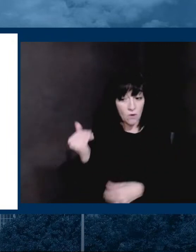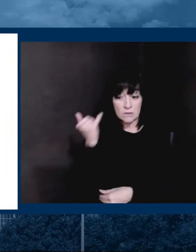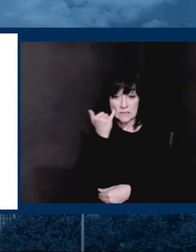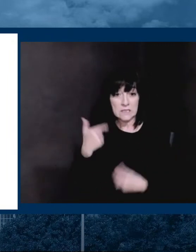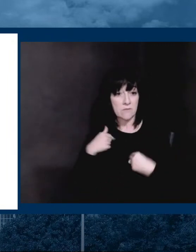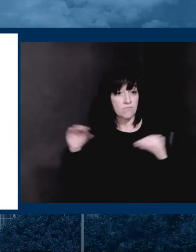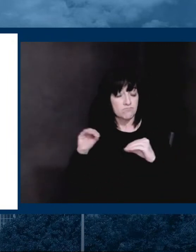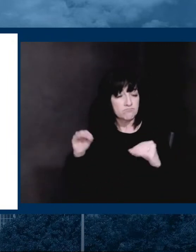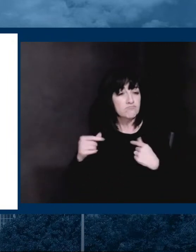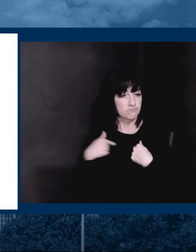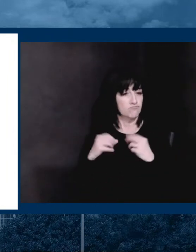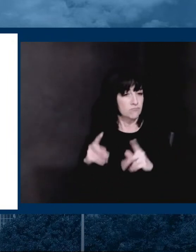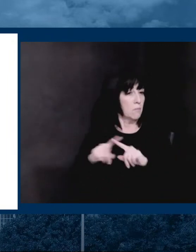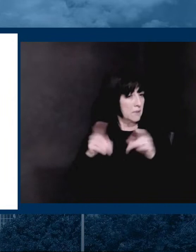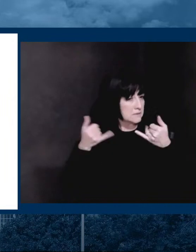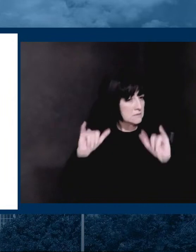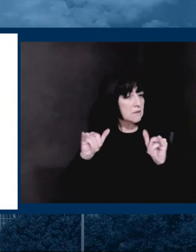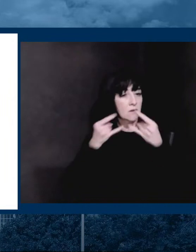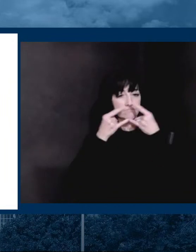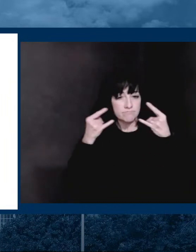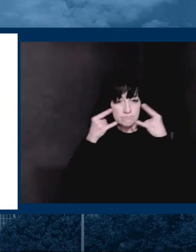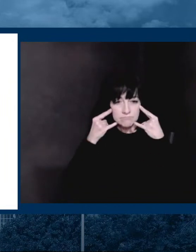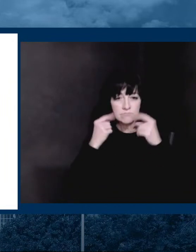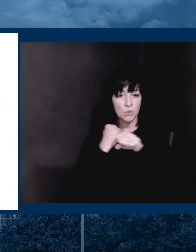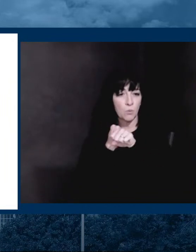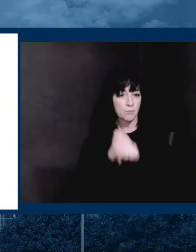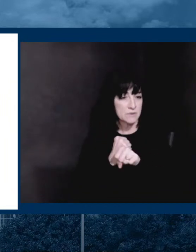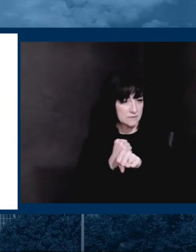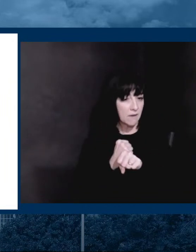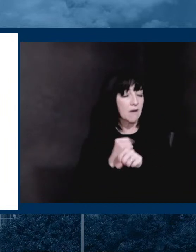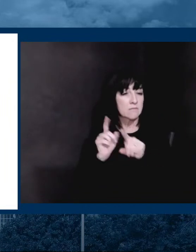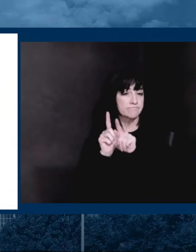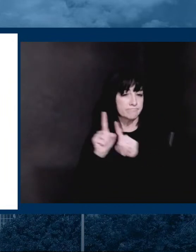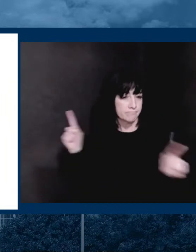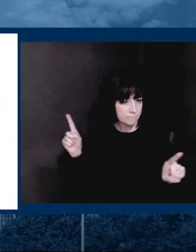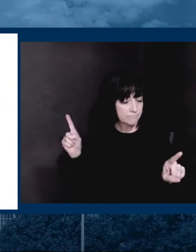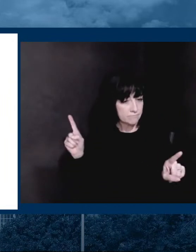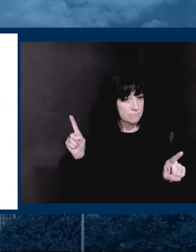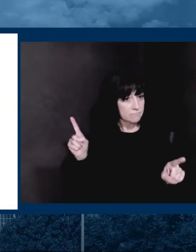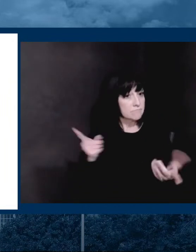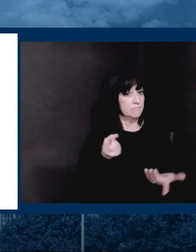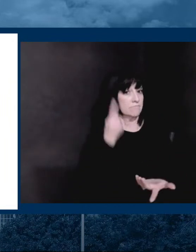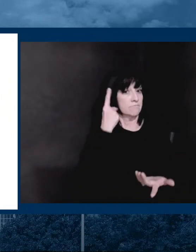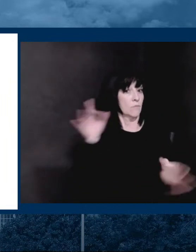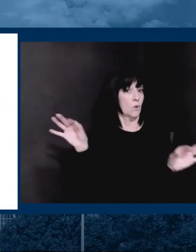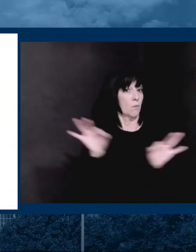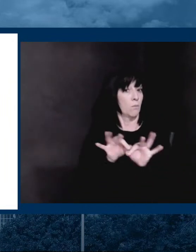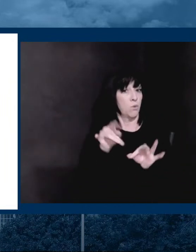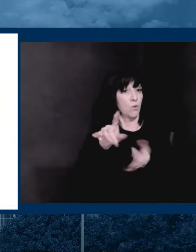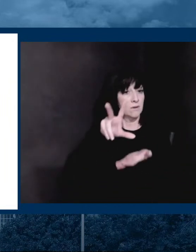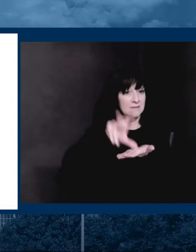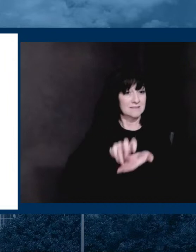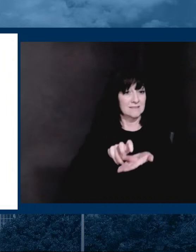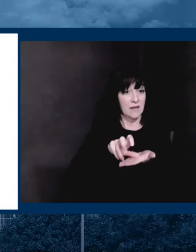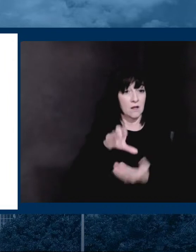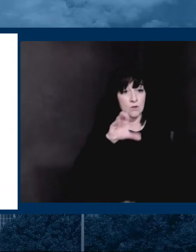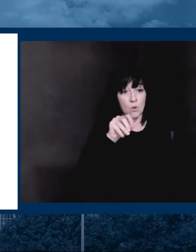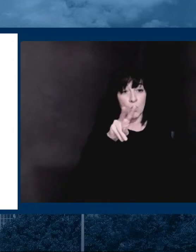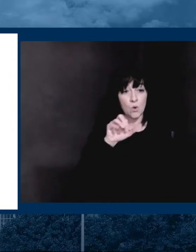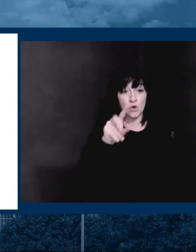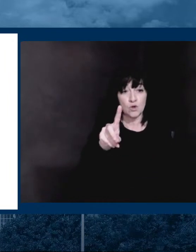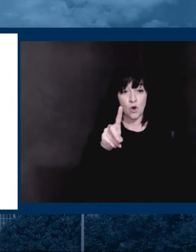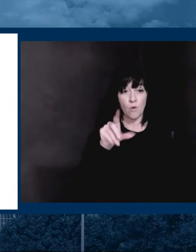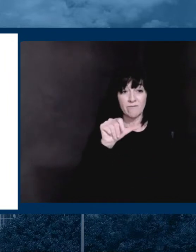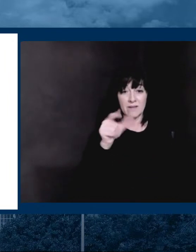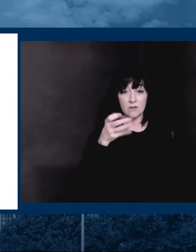the ability with the app that you can put on your phone, COVID Alert. We would recommend that everybody download that.